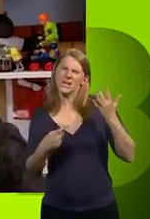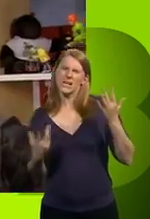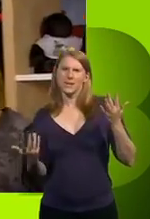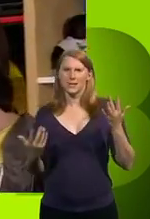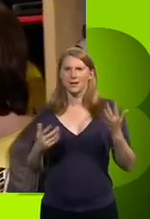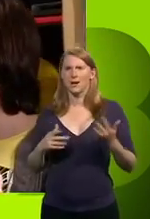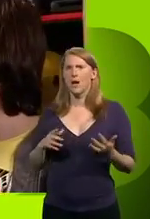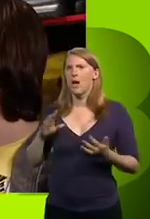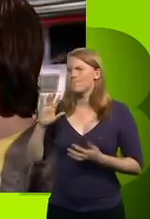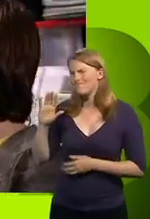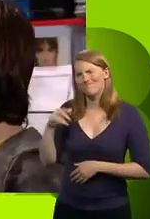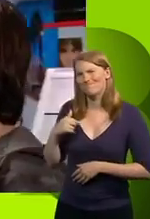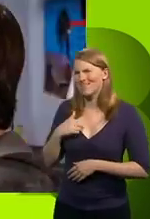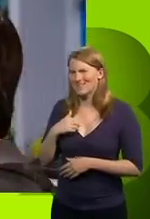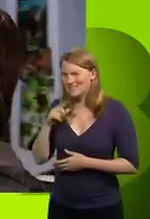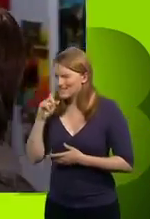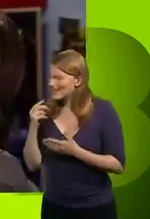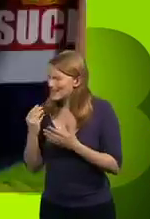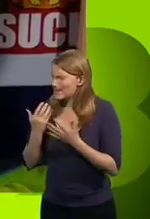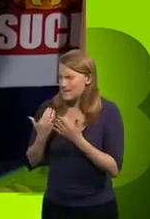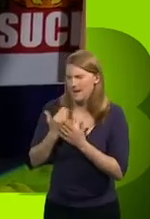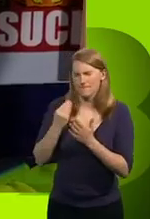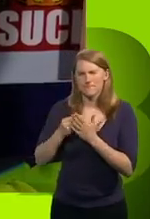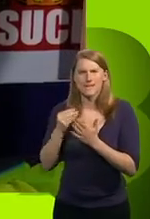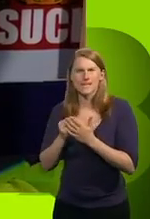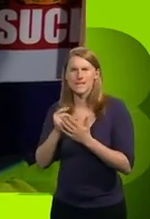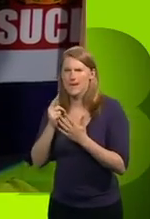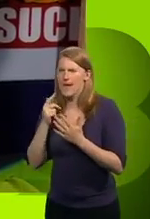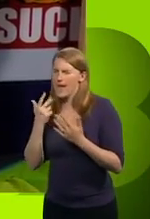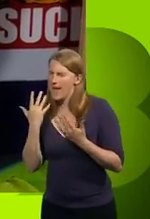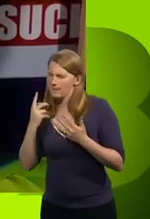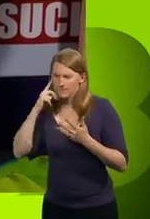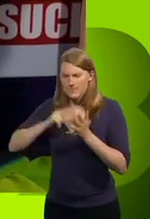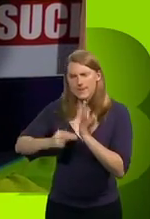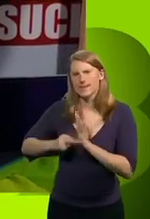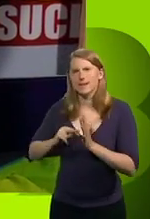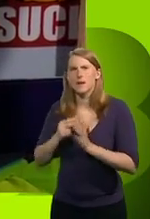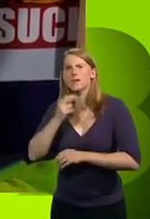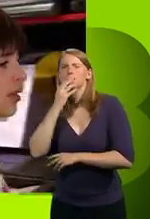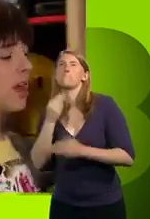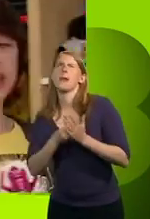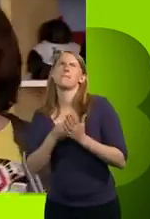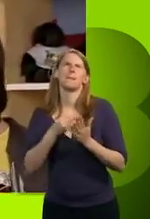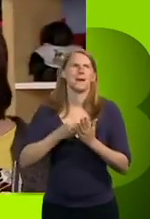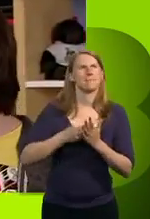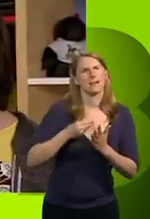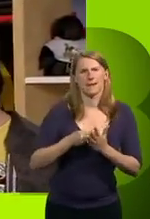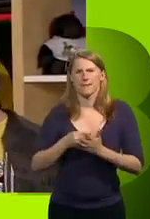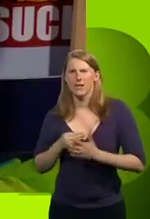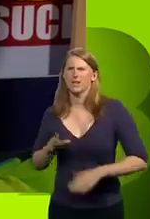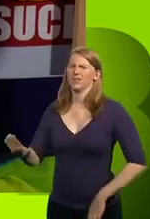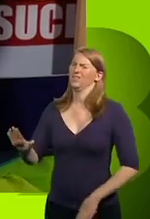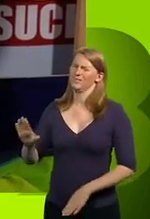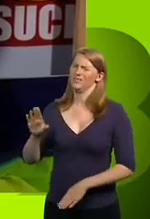do is come up with a brilliant money-making scheme. Money, money, money, money, money, money, money, money, money, money, money, money, money, money, money, money, money. Can you stop saying